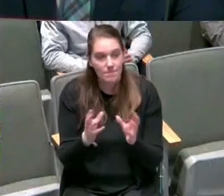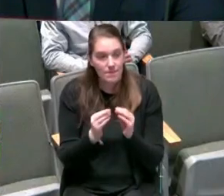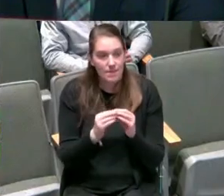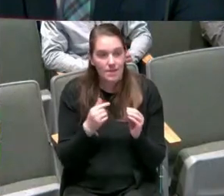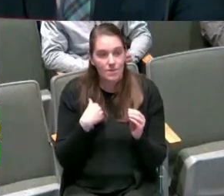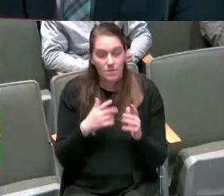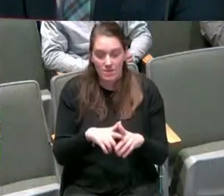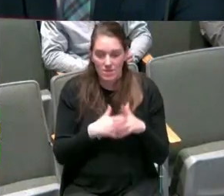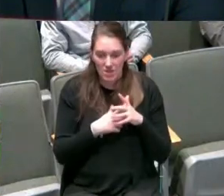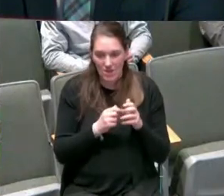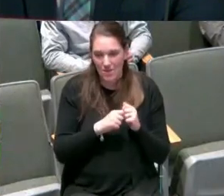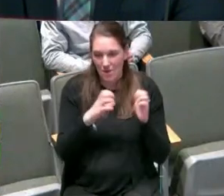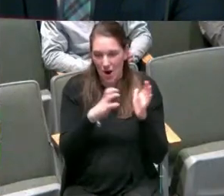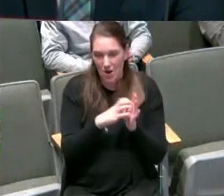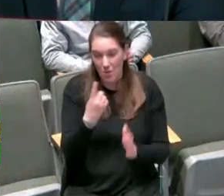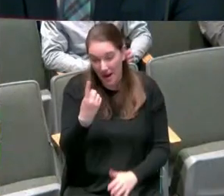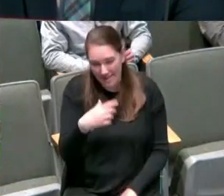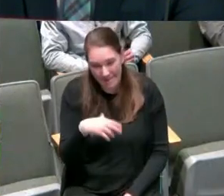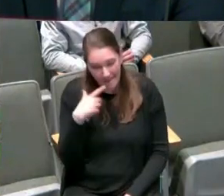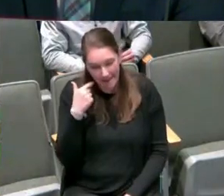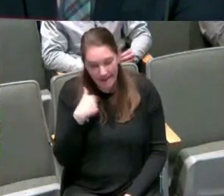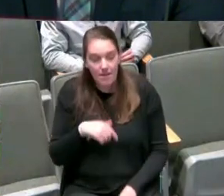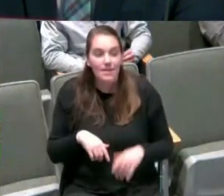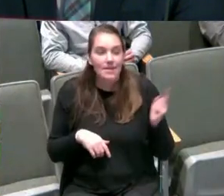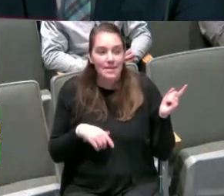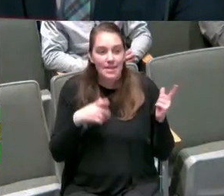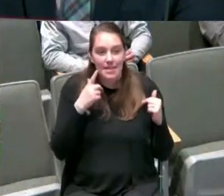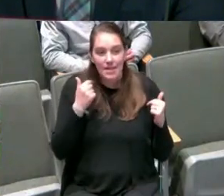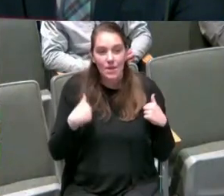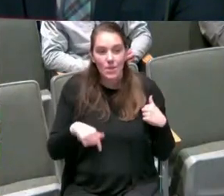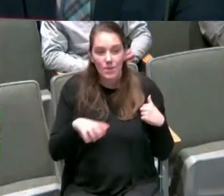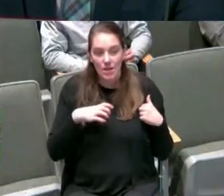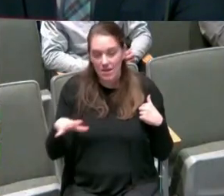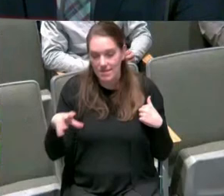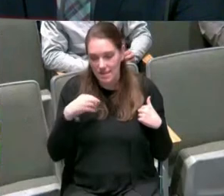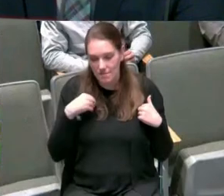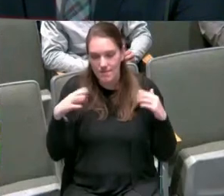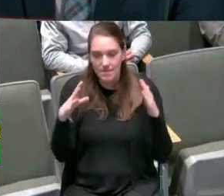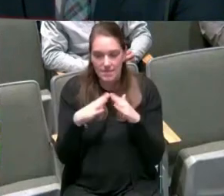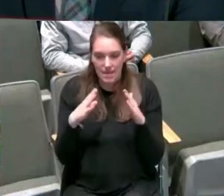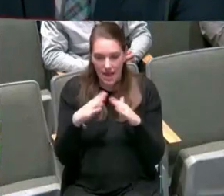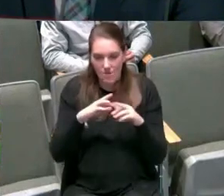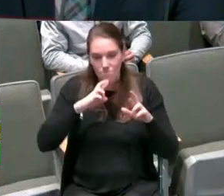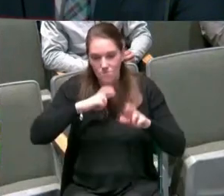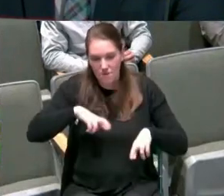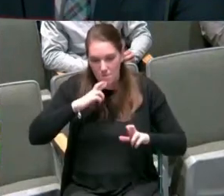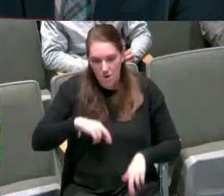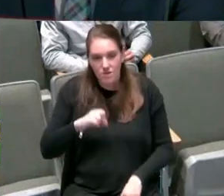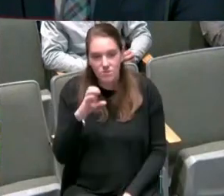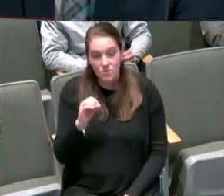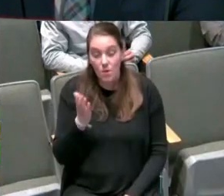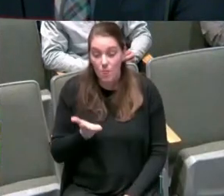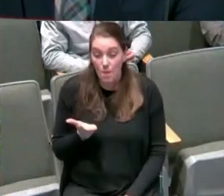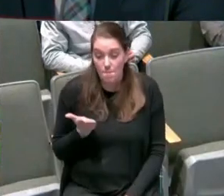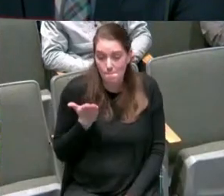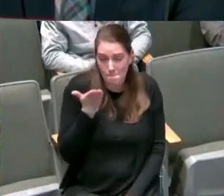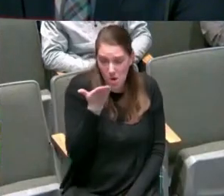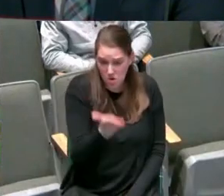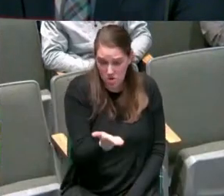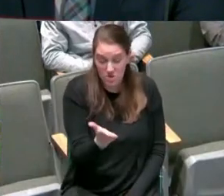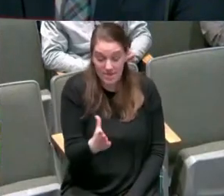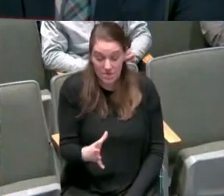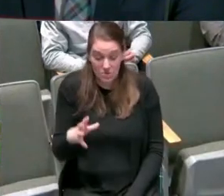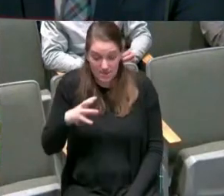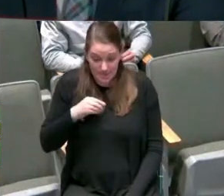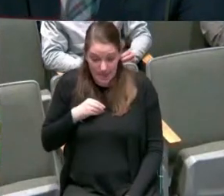one we are accepting Town reports so the motion was made to accept